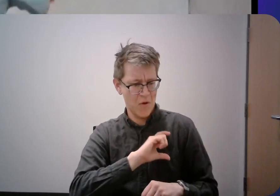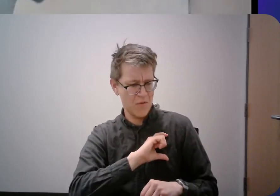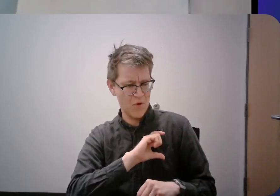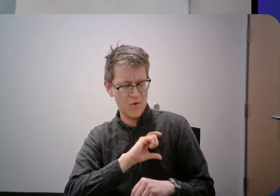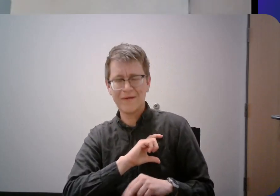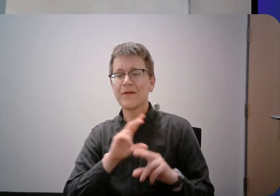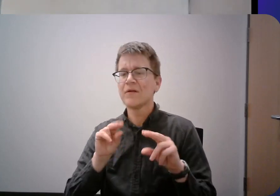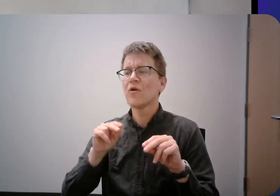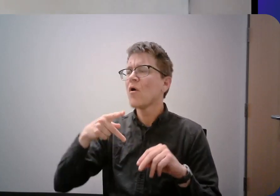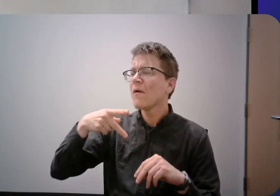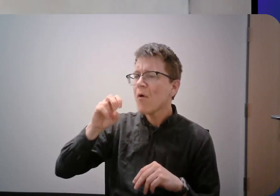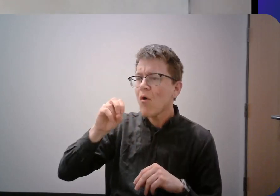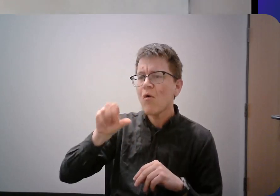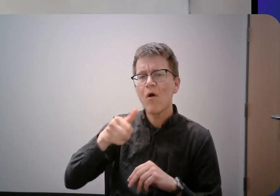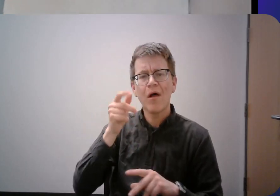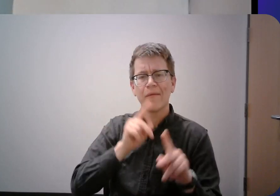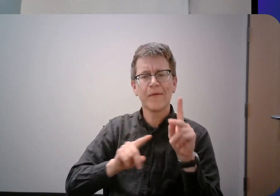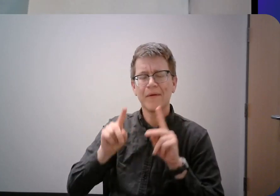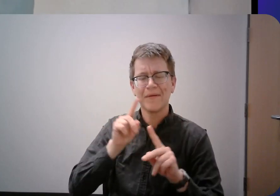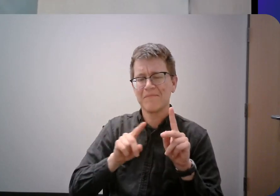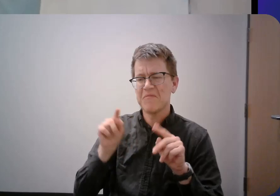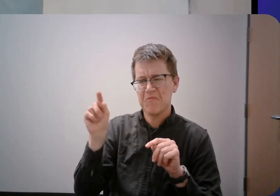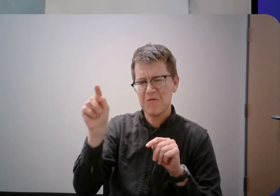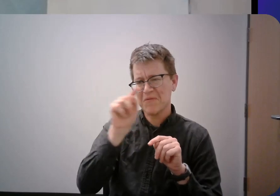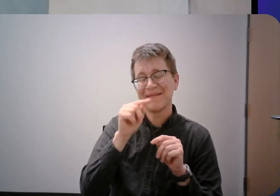case, bacteria